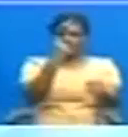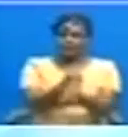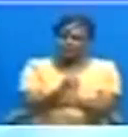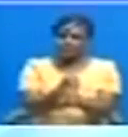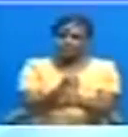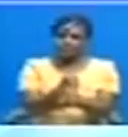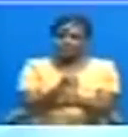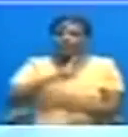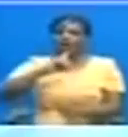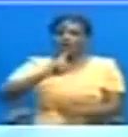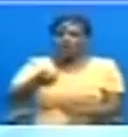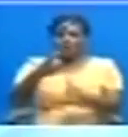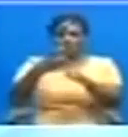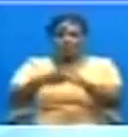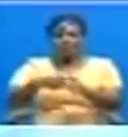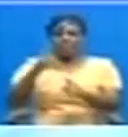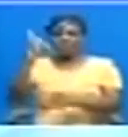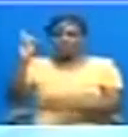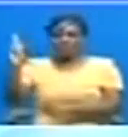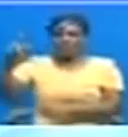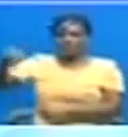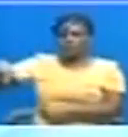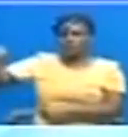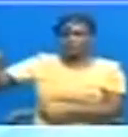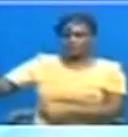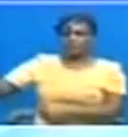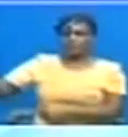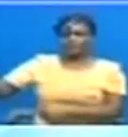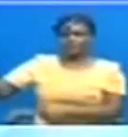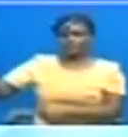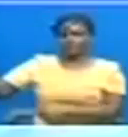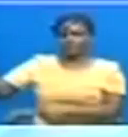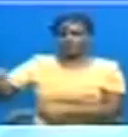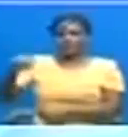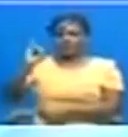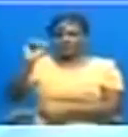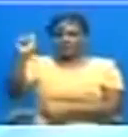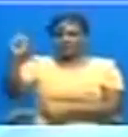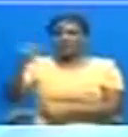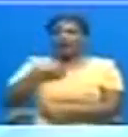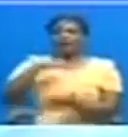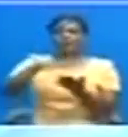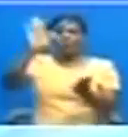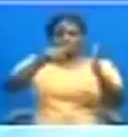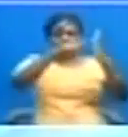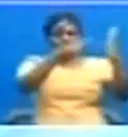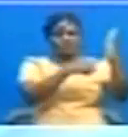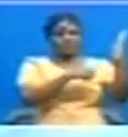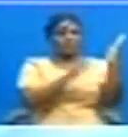This follows an order from the Director of Public Prosecutions, Keriako Tobiko. Ian Wafula has the details of this